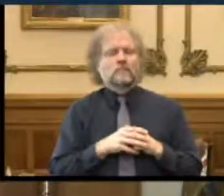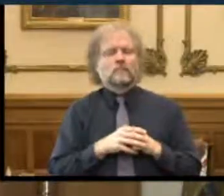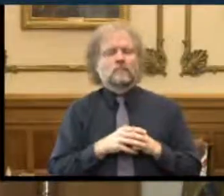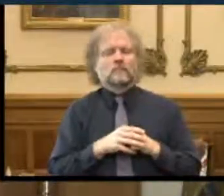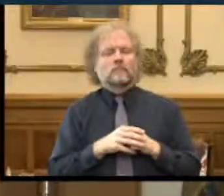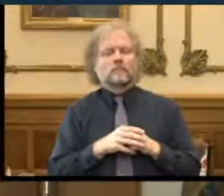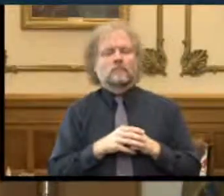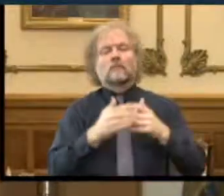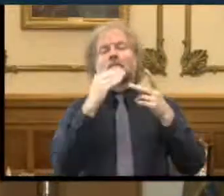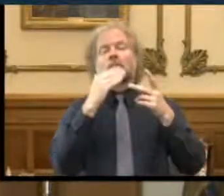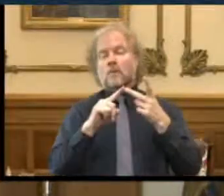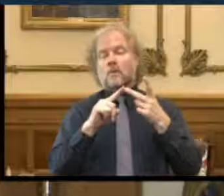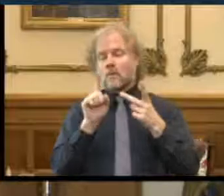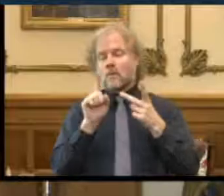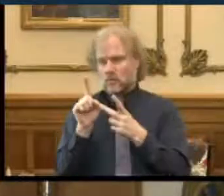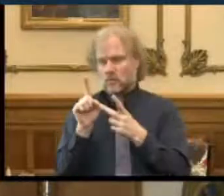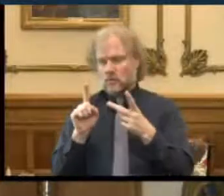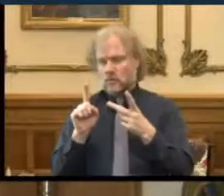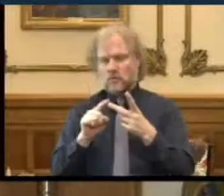the